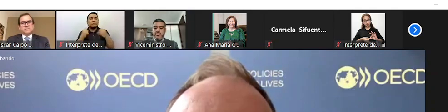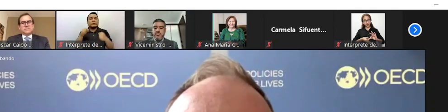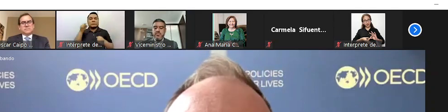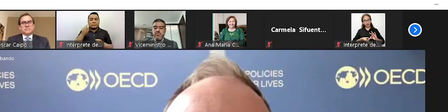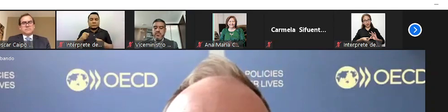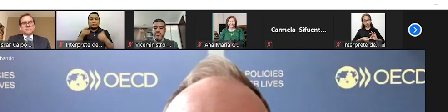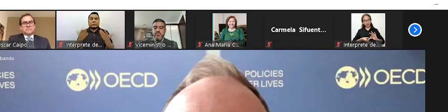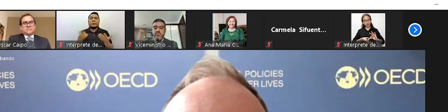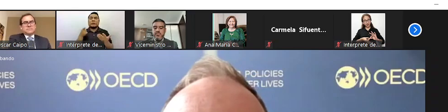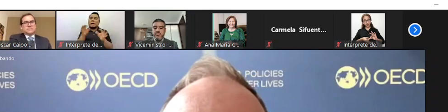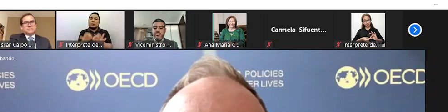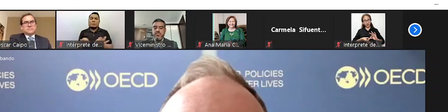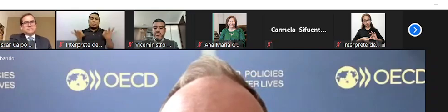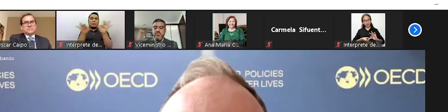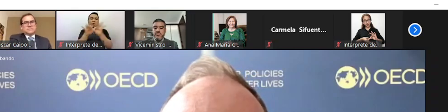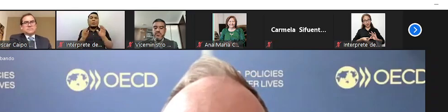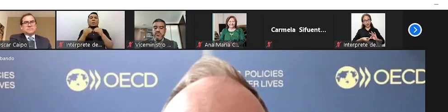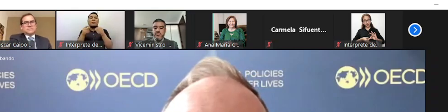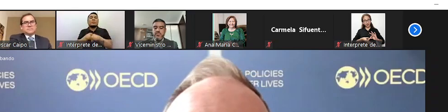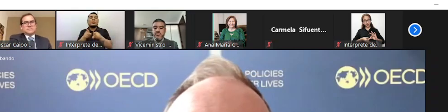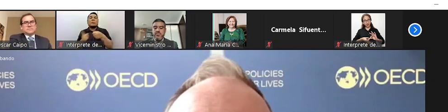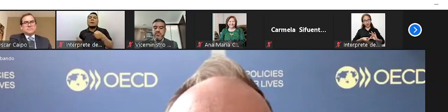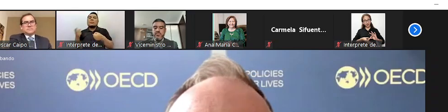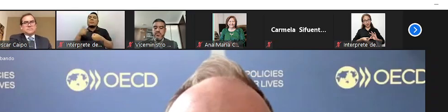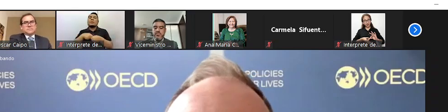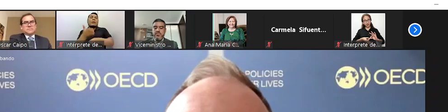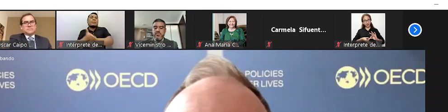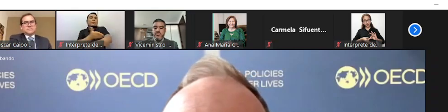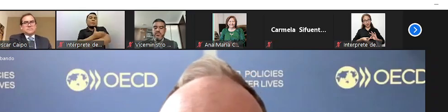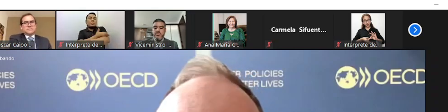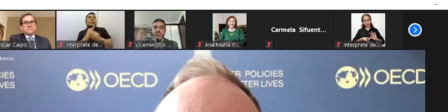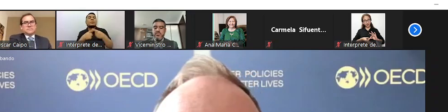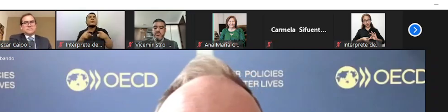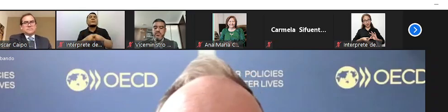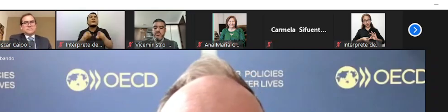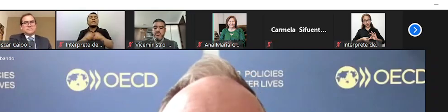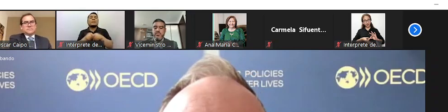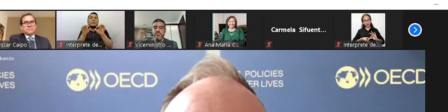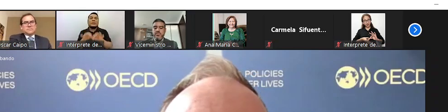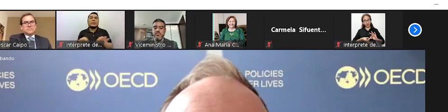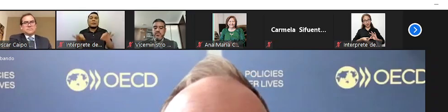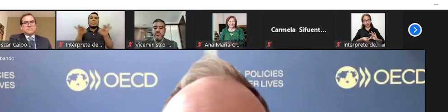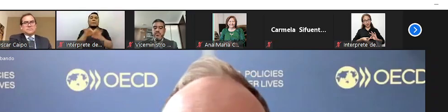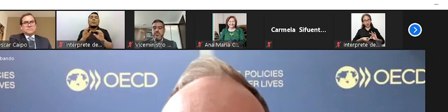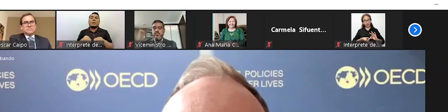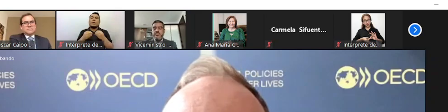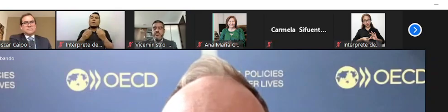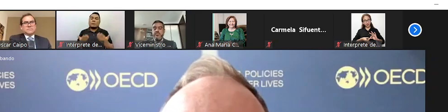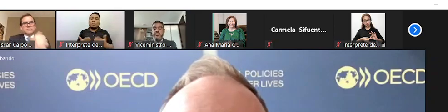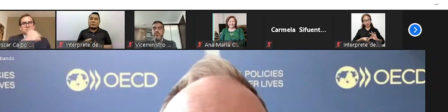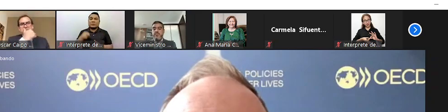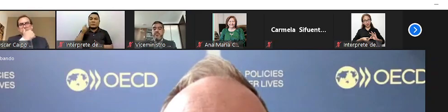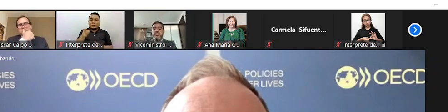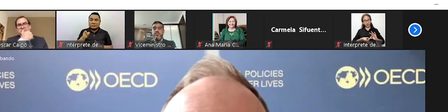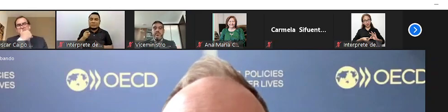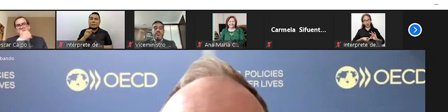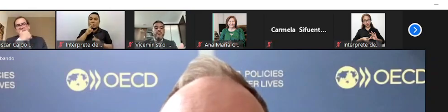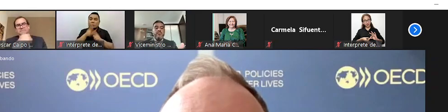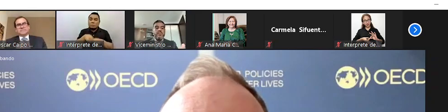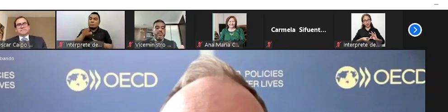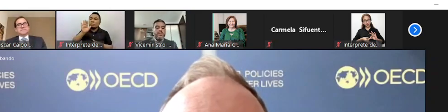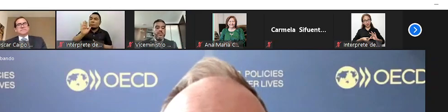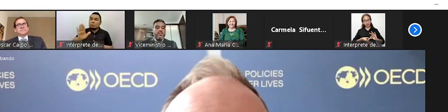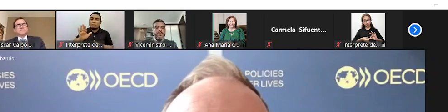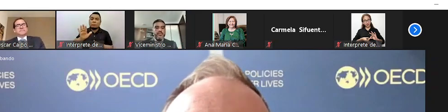process but is also an important end result in its own right and we look forward to